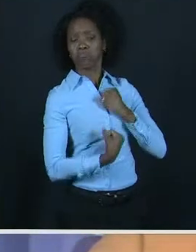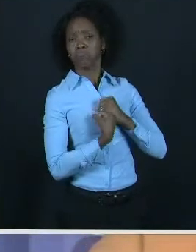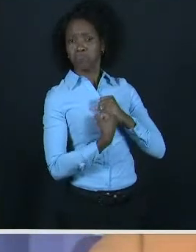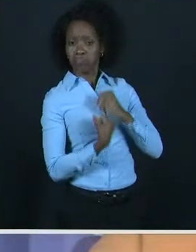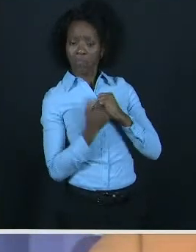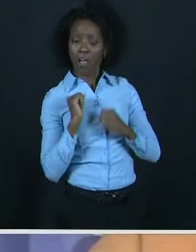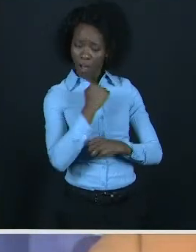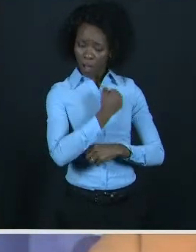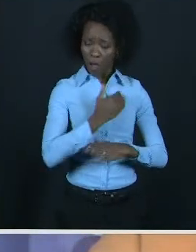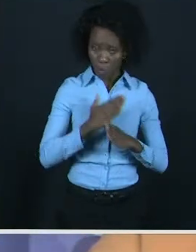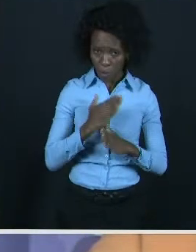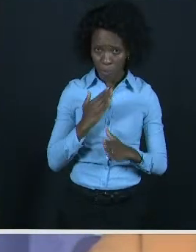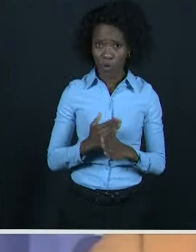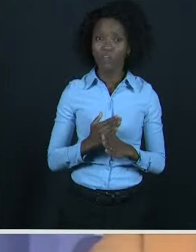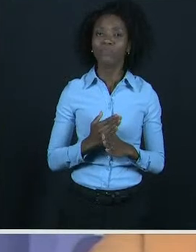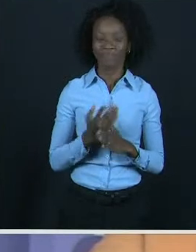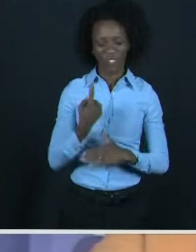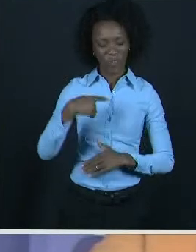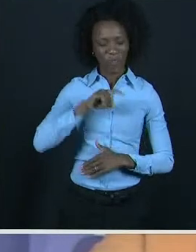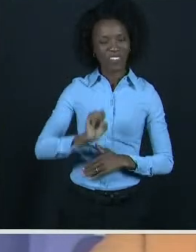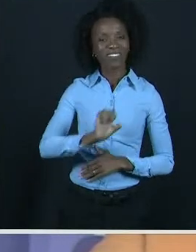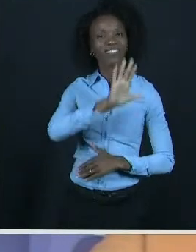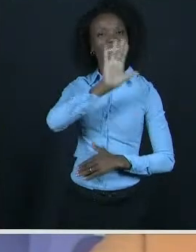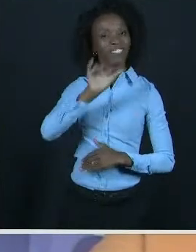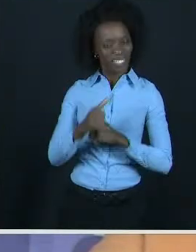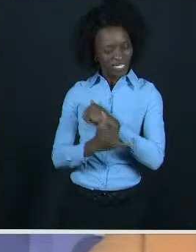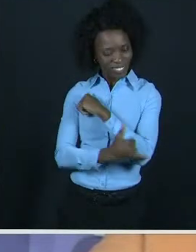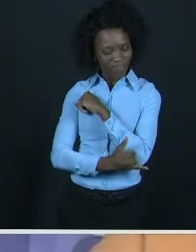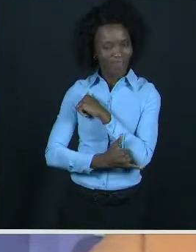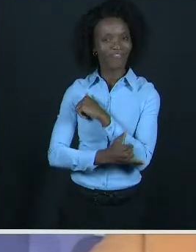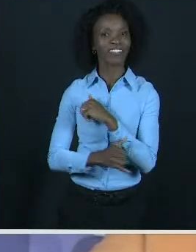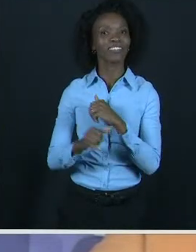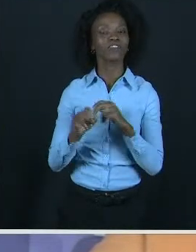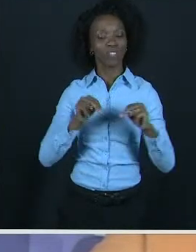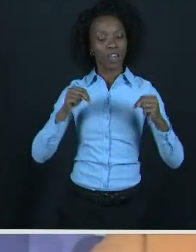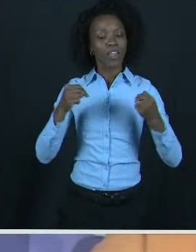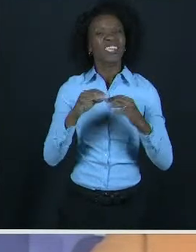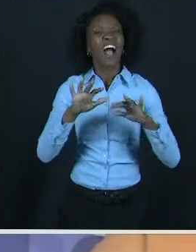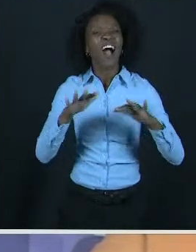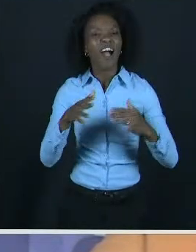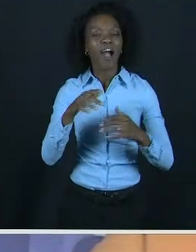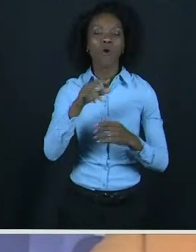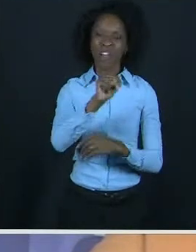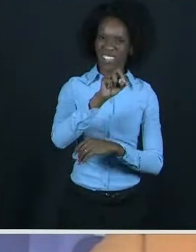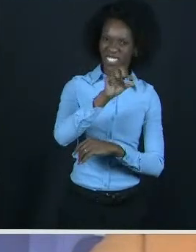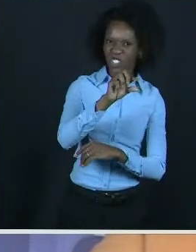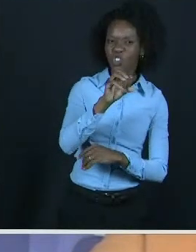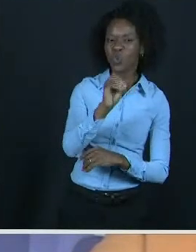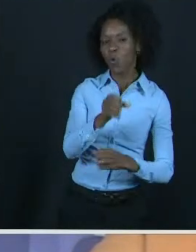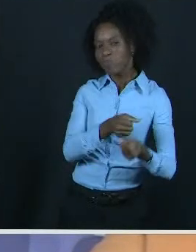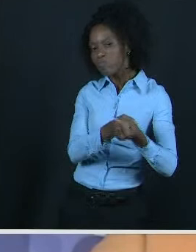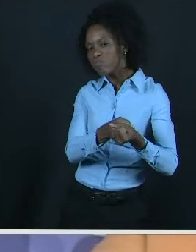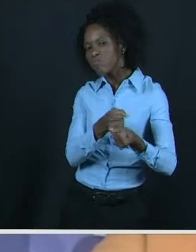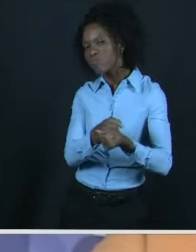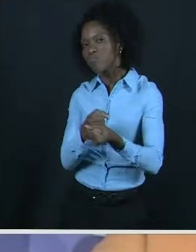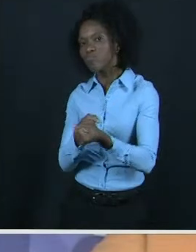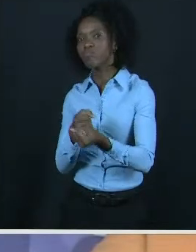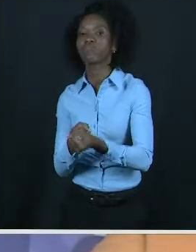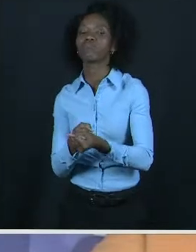our work as a nation through civil society organizations as well